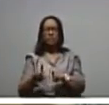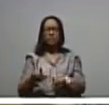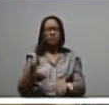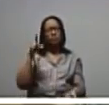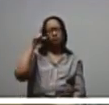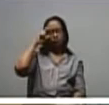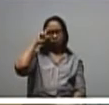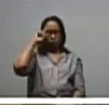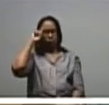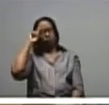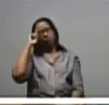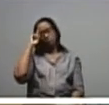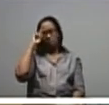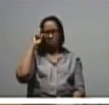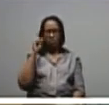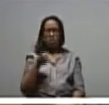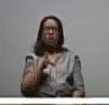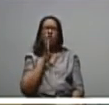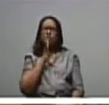ill speaking,